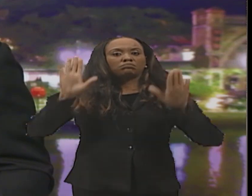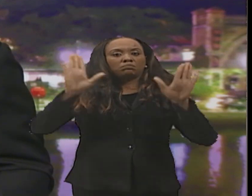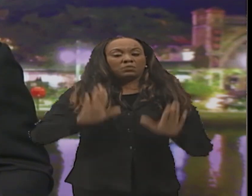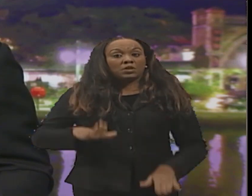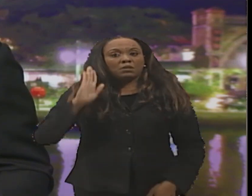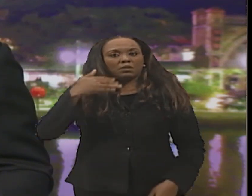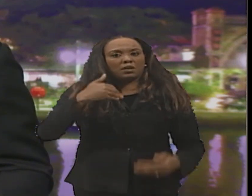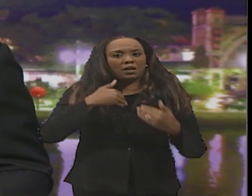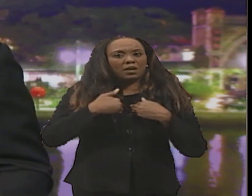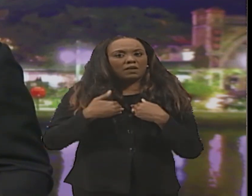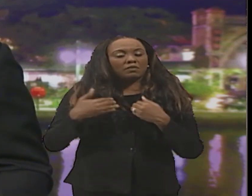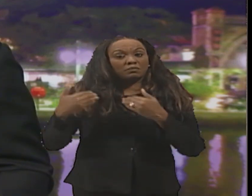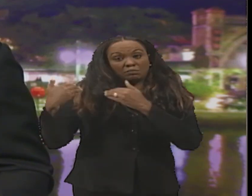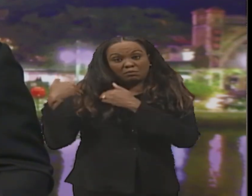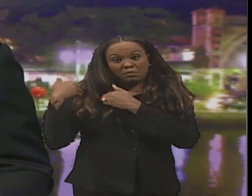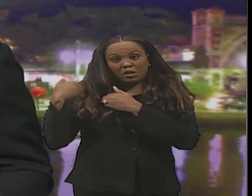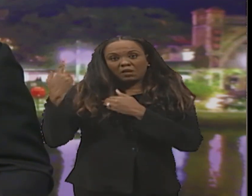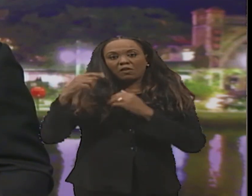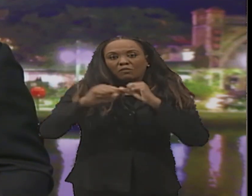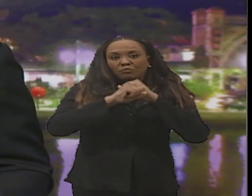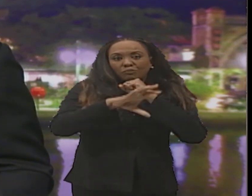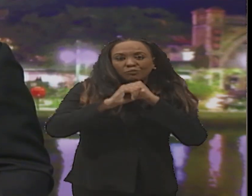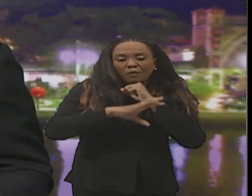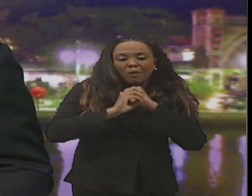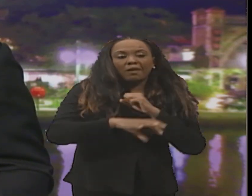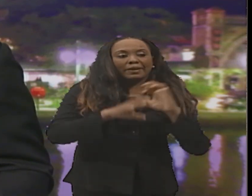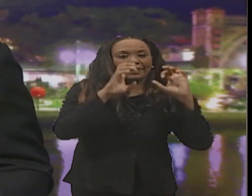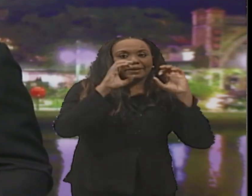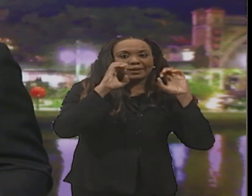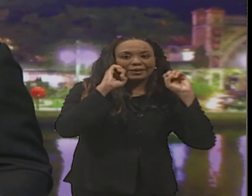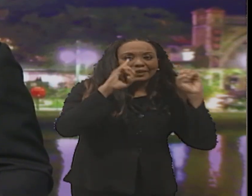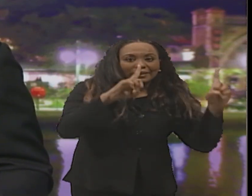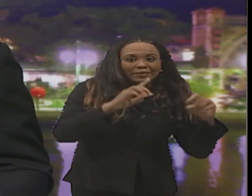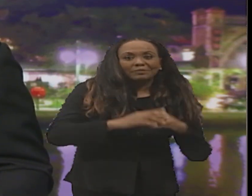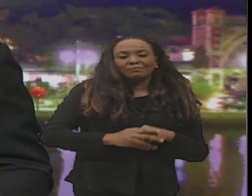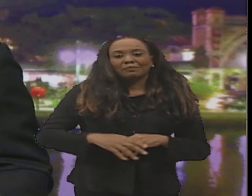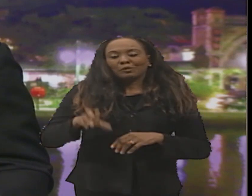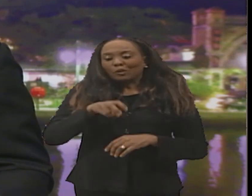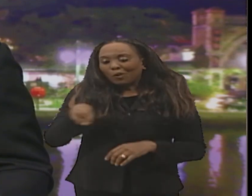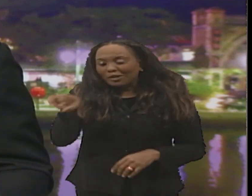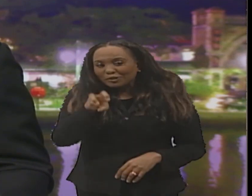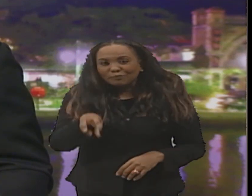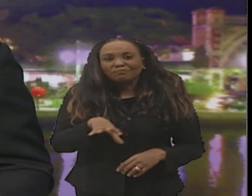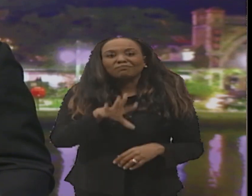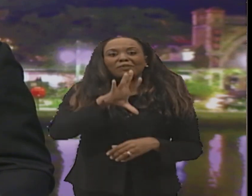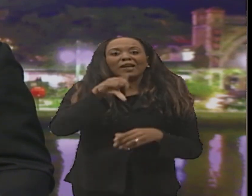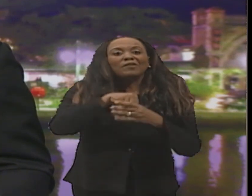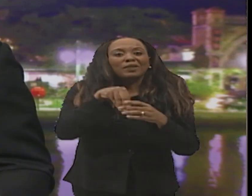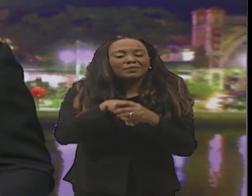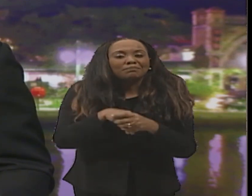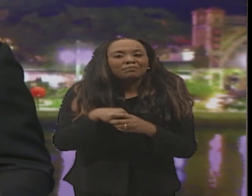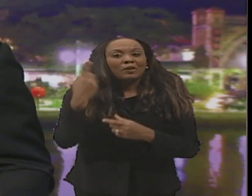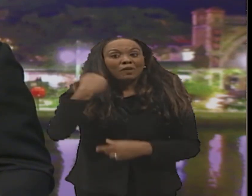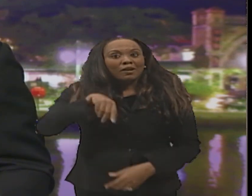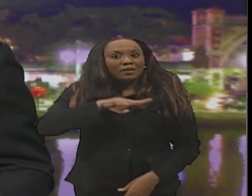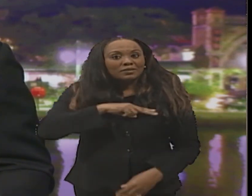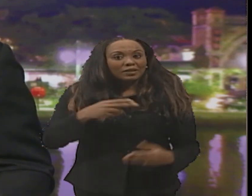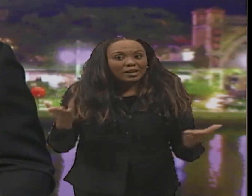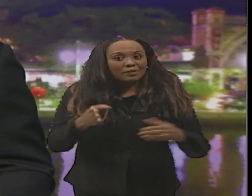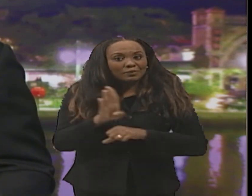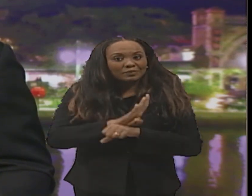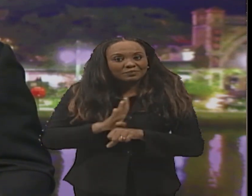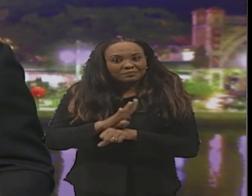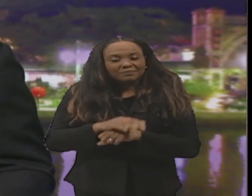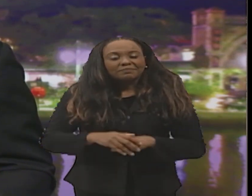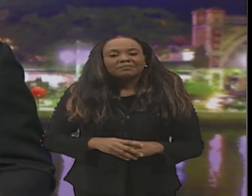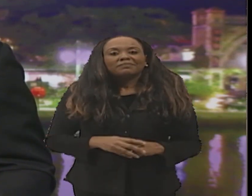have specific responsibility for promoting, educating, tourism and investment in the island. In a release from the Government